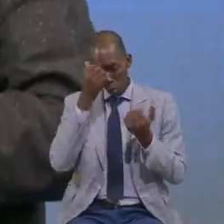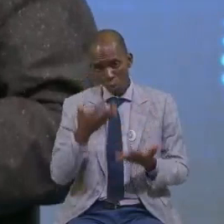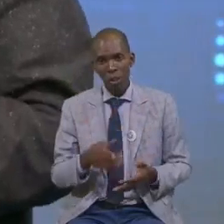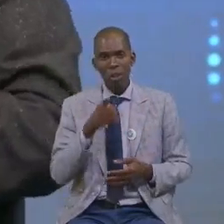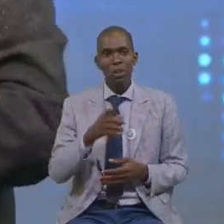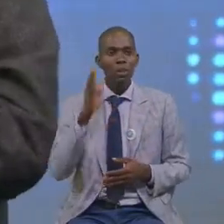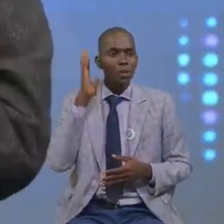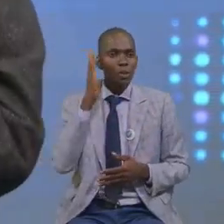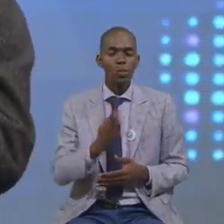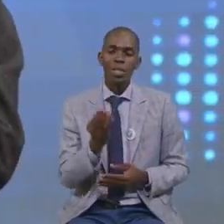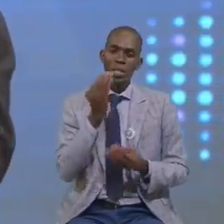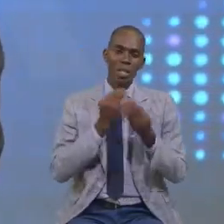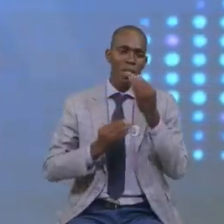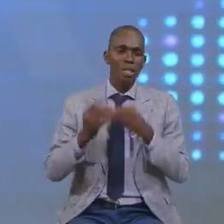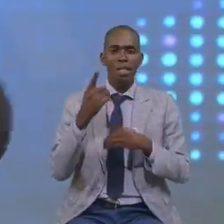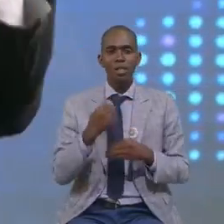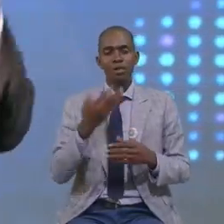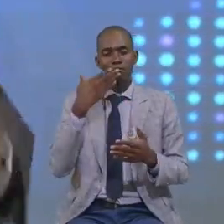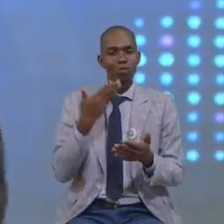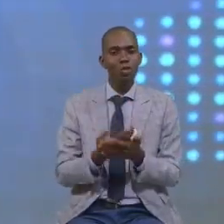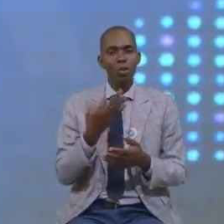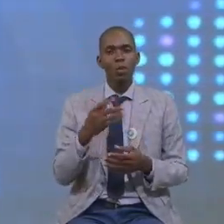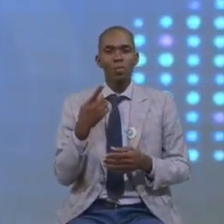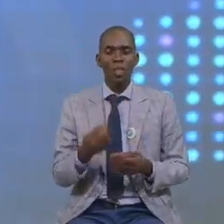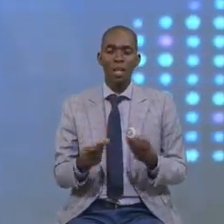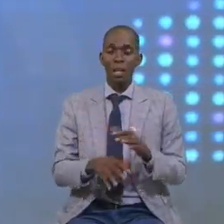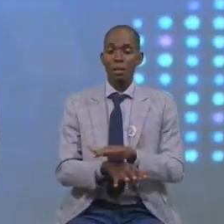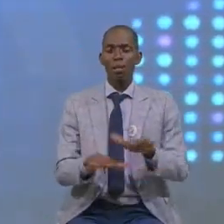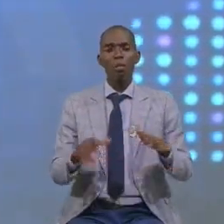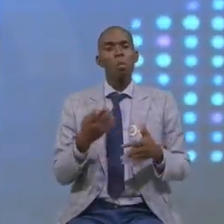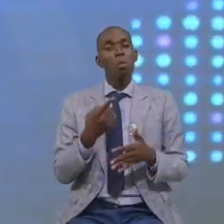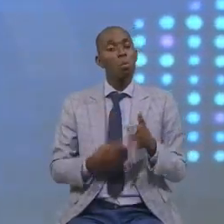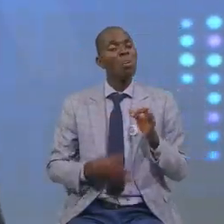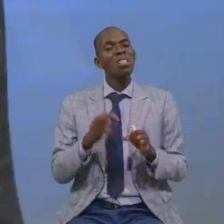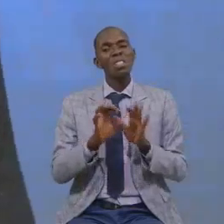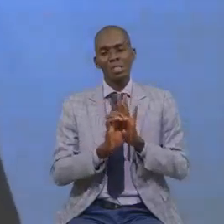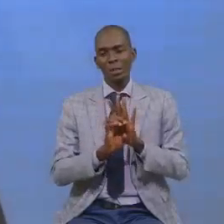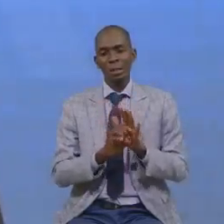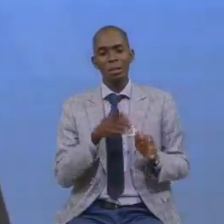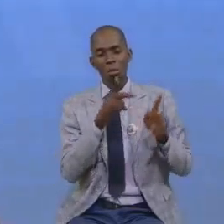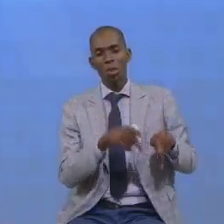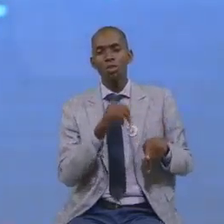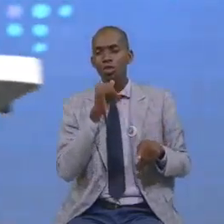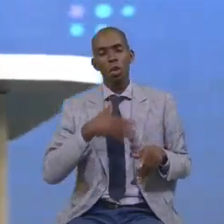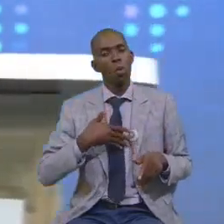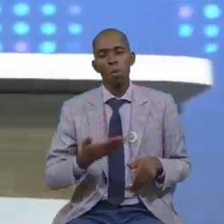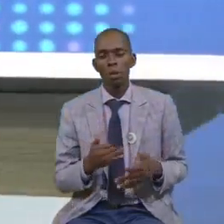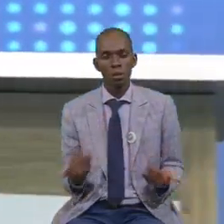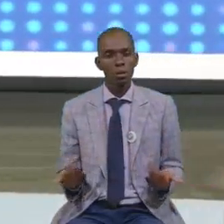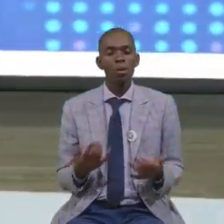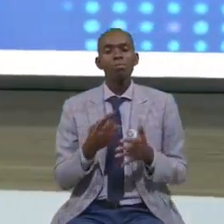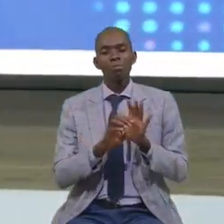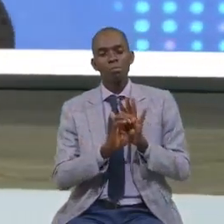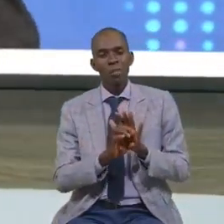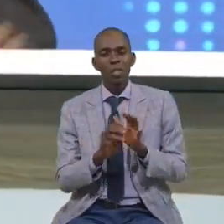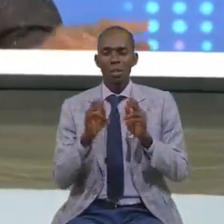the good of the land. What if he's not willing? What if the prodigal son said, I